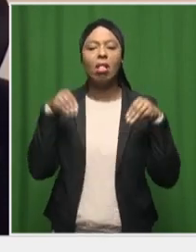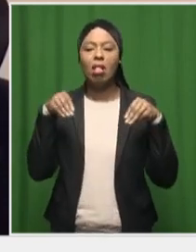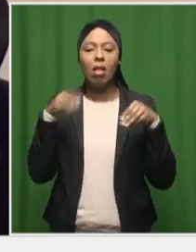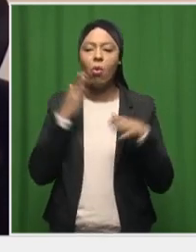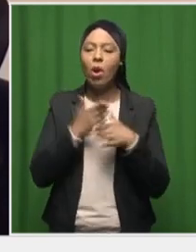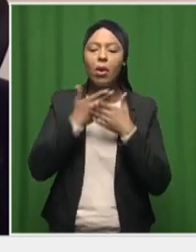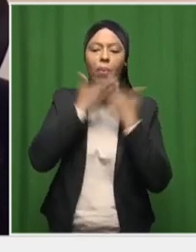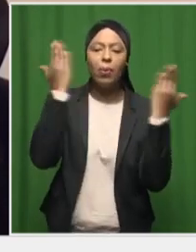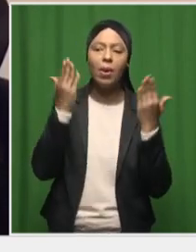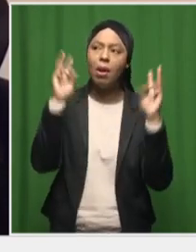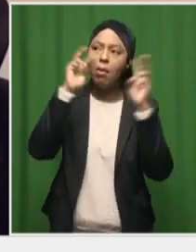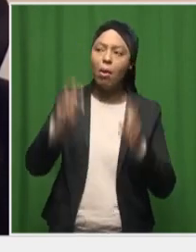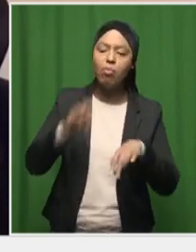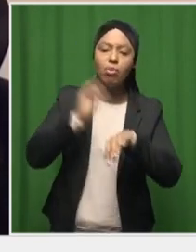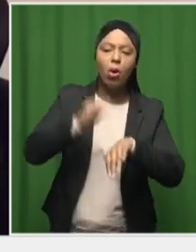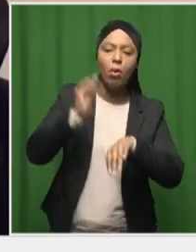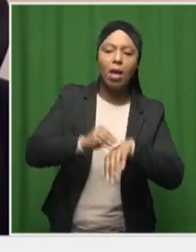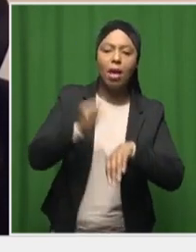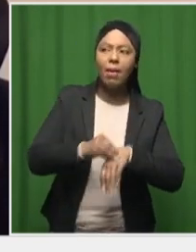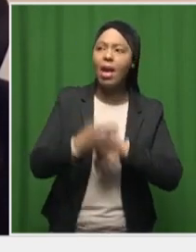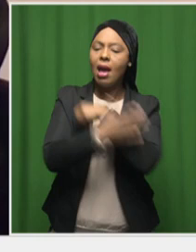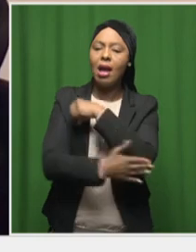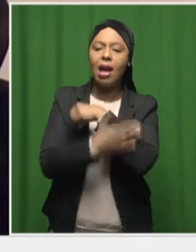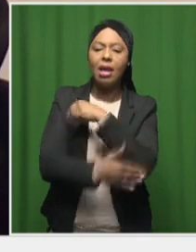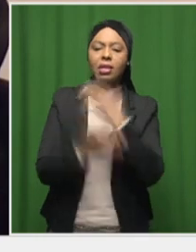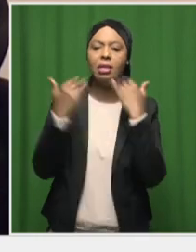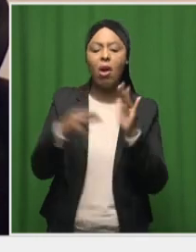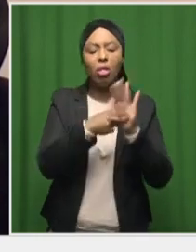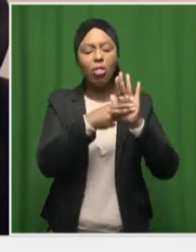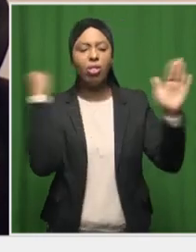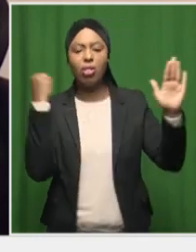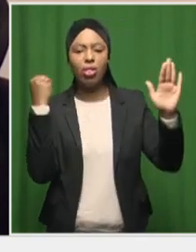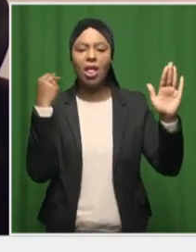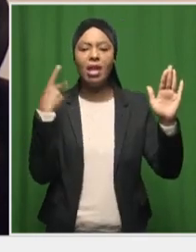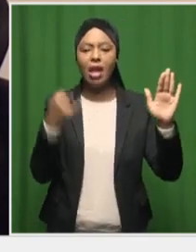South Africa, when you look at the fact that the country has been greylisted, and